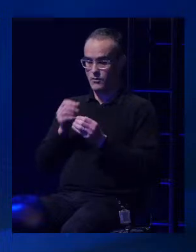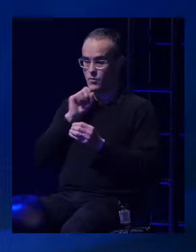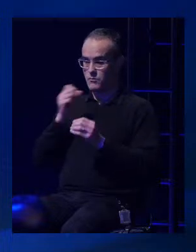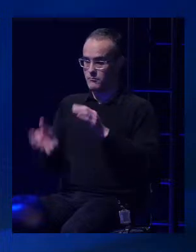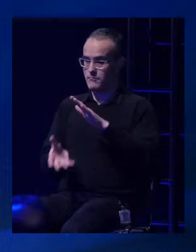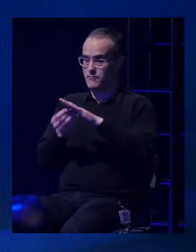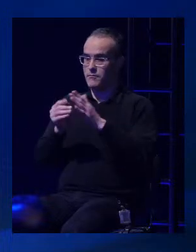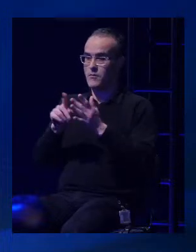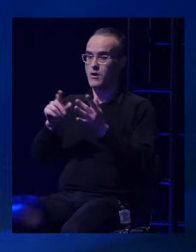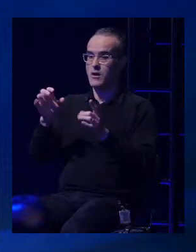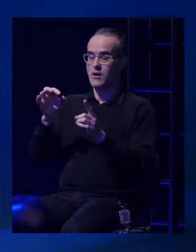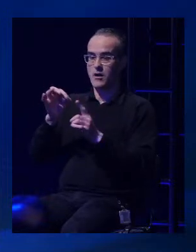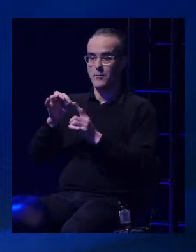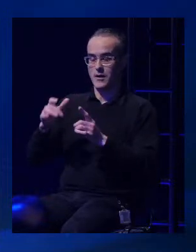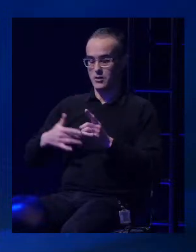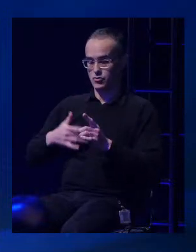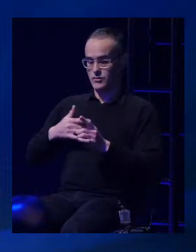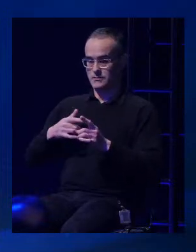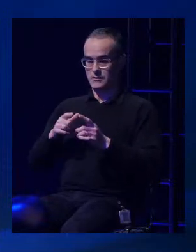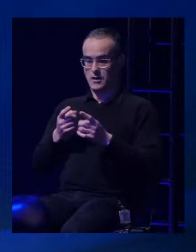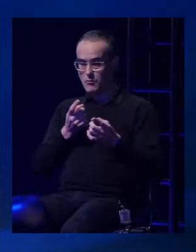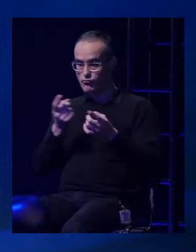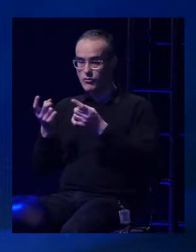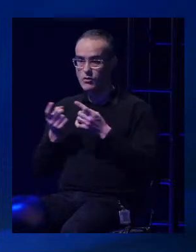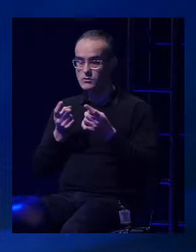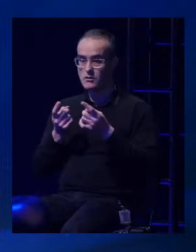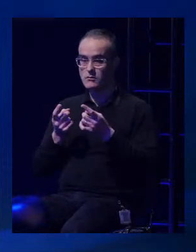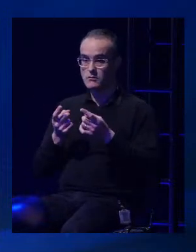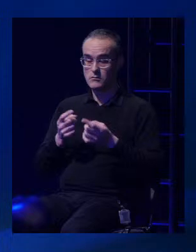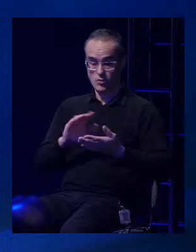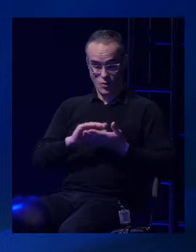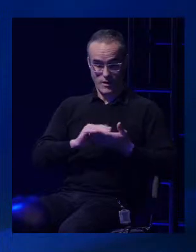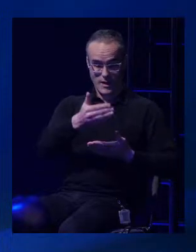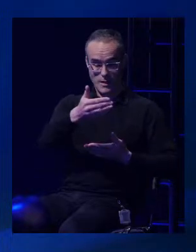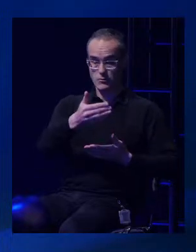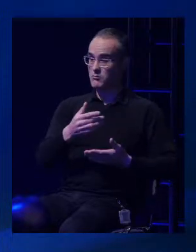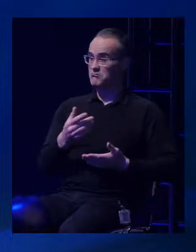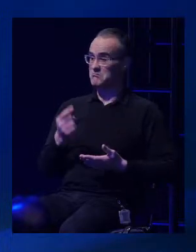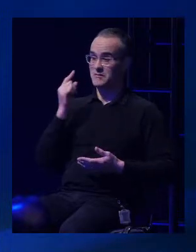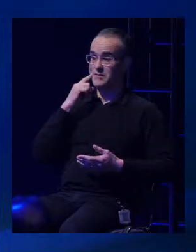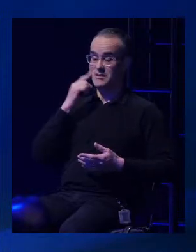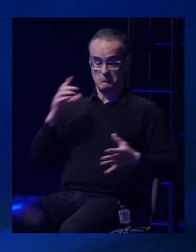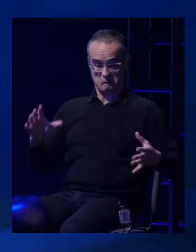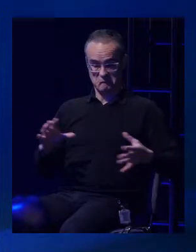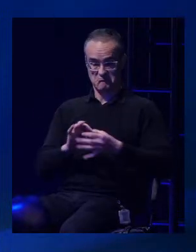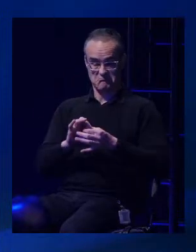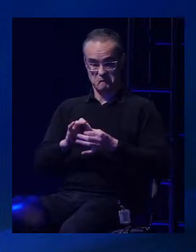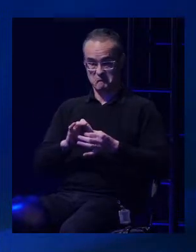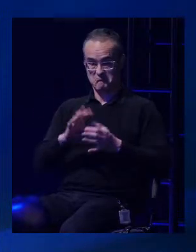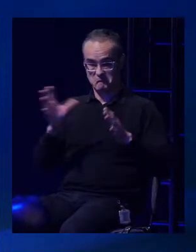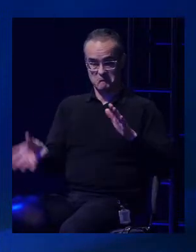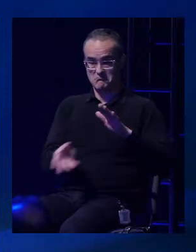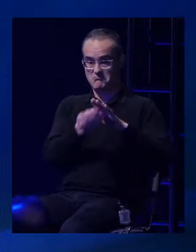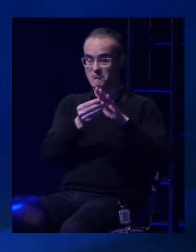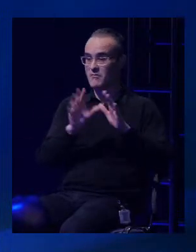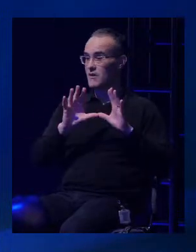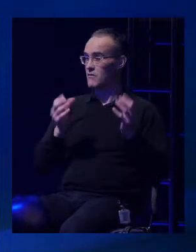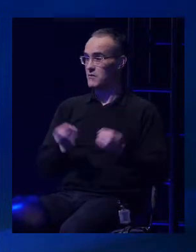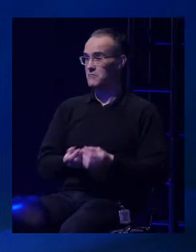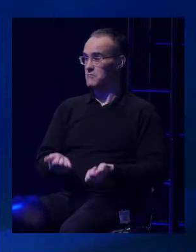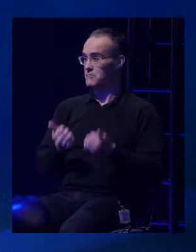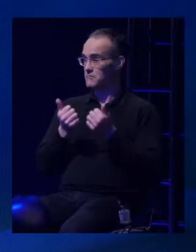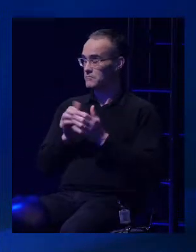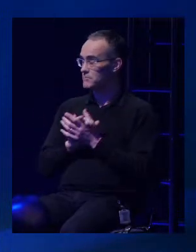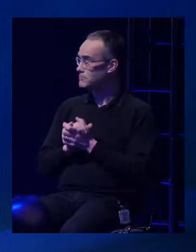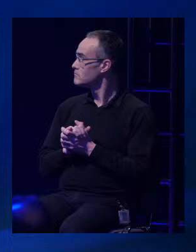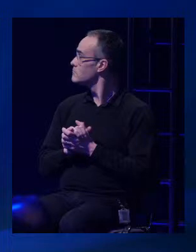IP address in a browser on any piece of equipment. So a laptop on set is the easiest way to operate this gear. I was